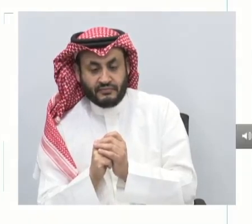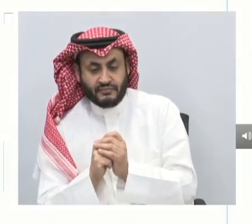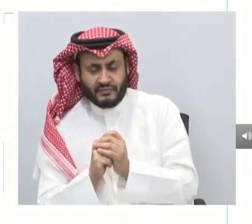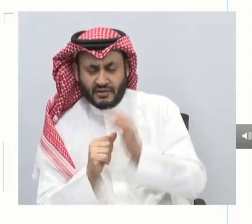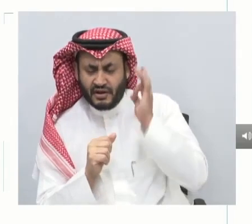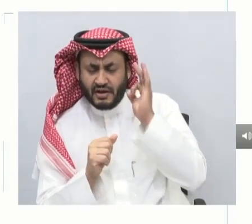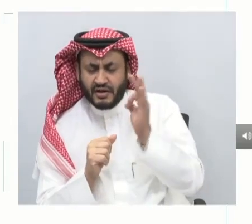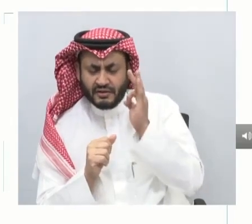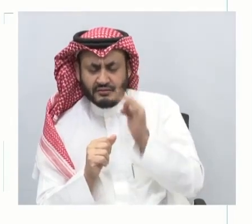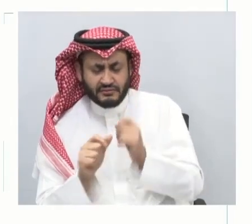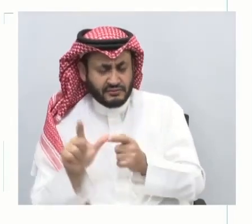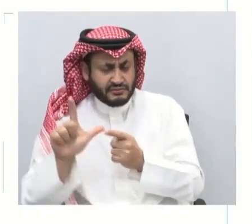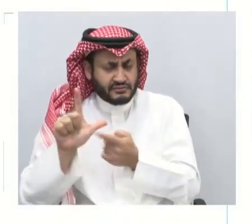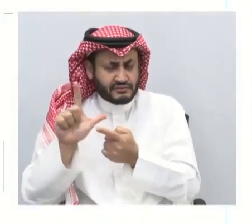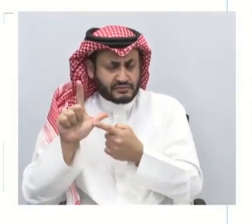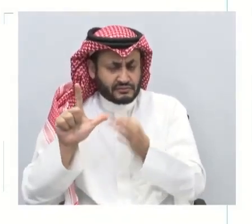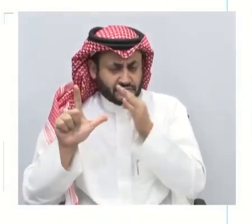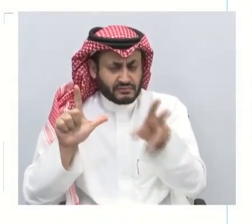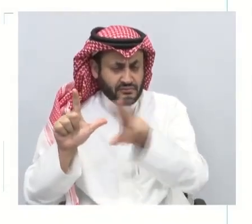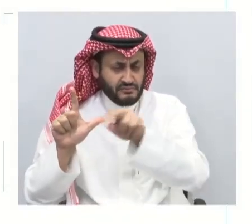Listen to the L sound, then